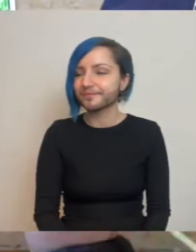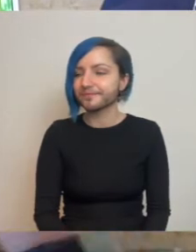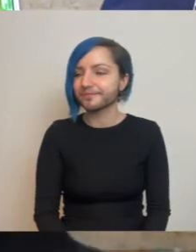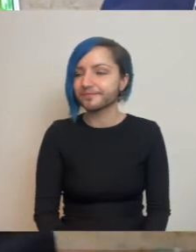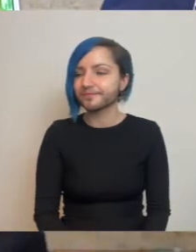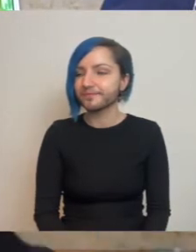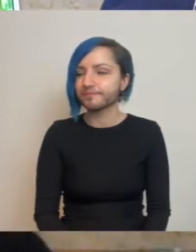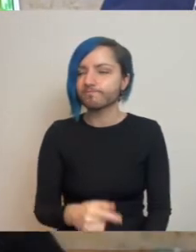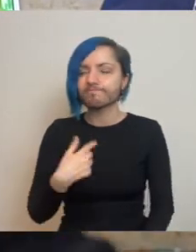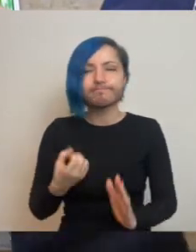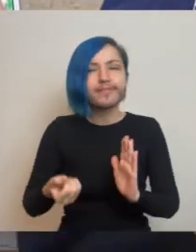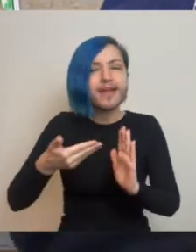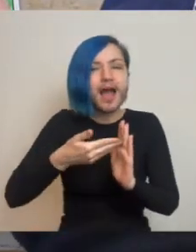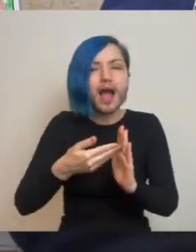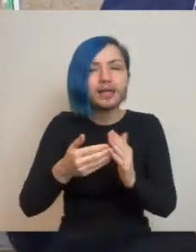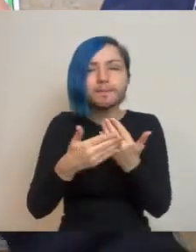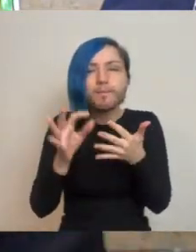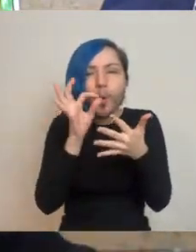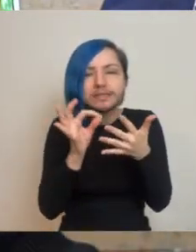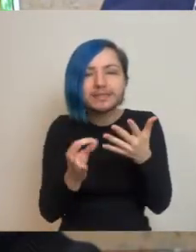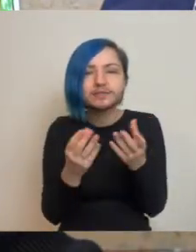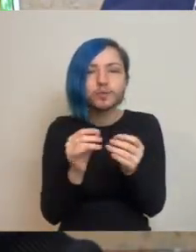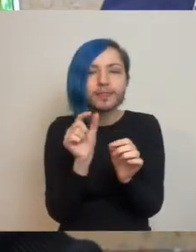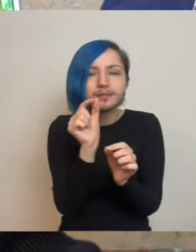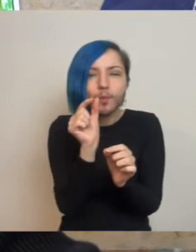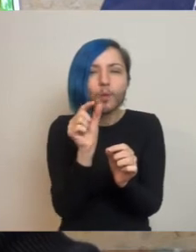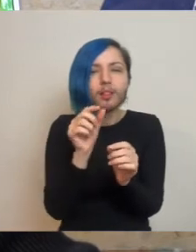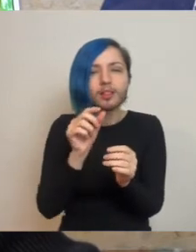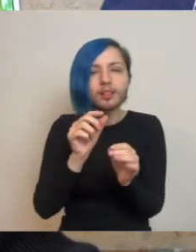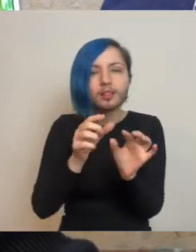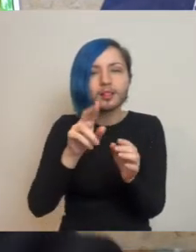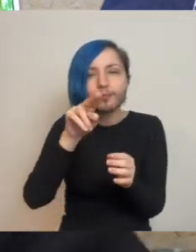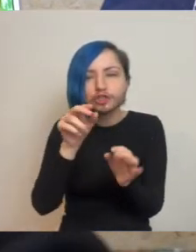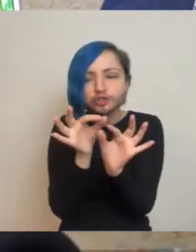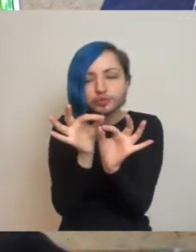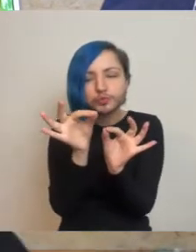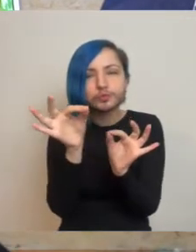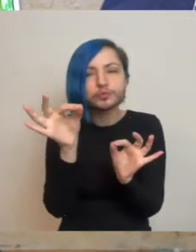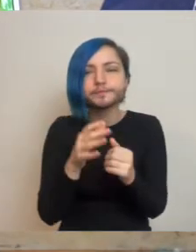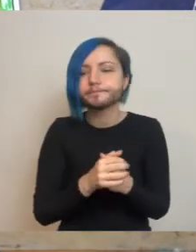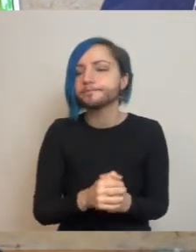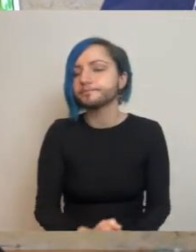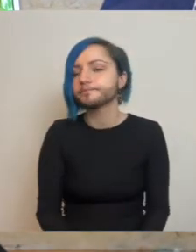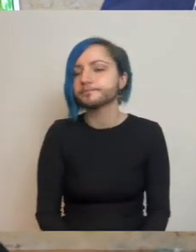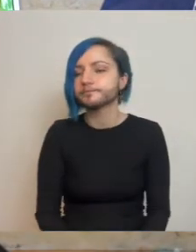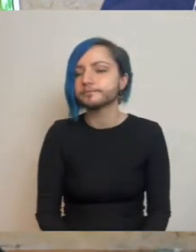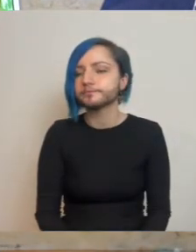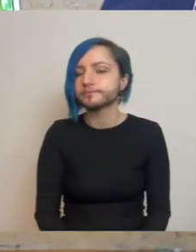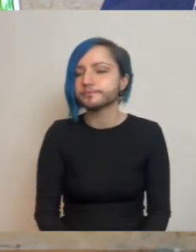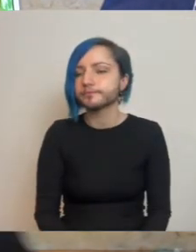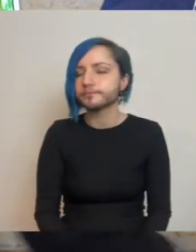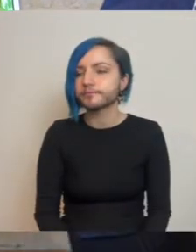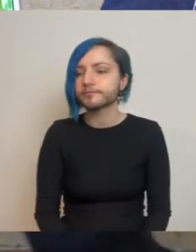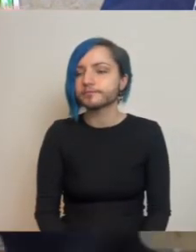I'm just going to add a few more details with a finer brush in there, just to get